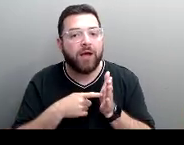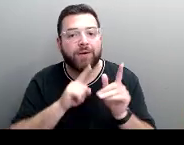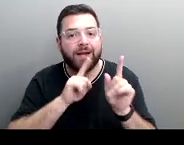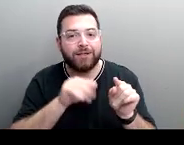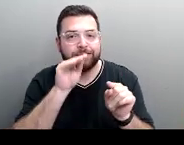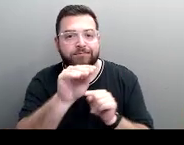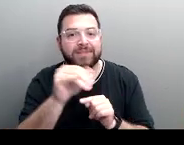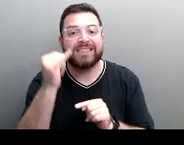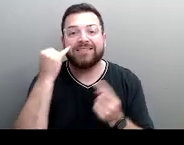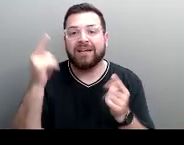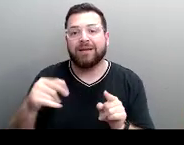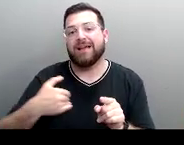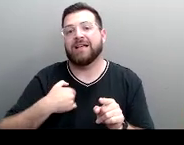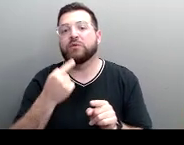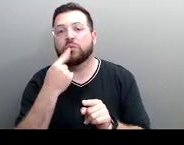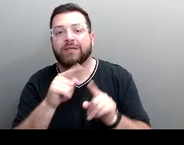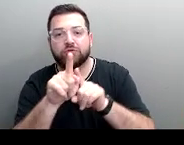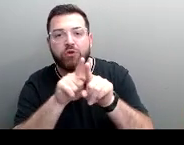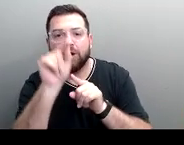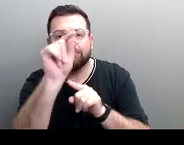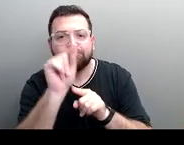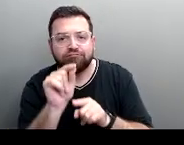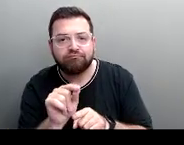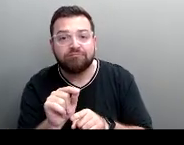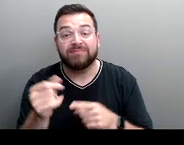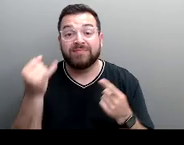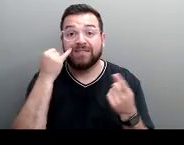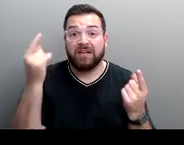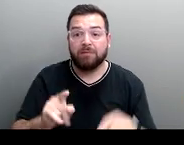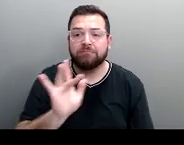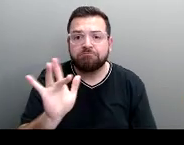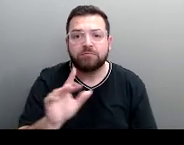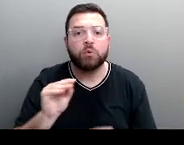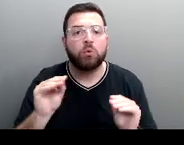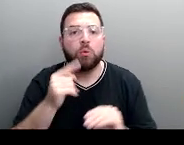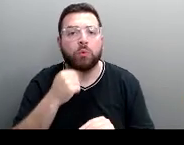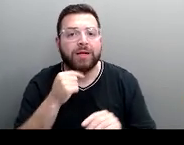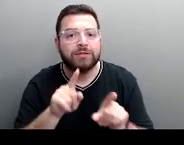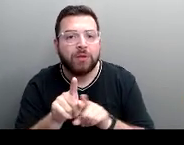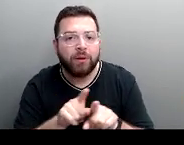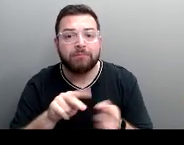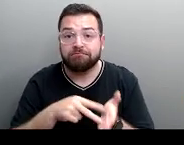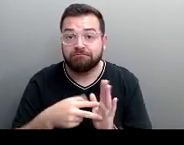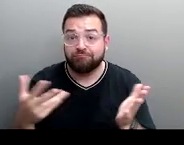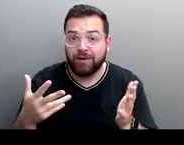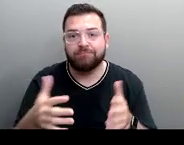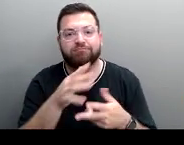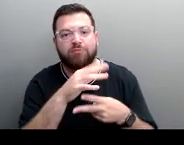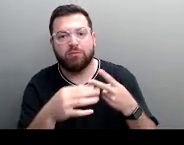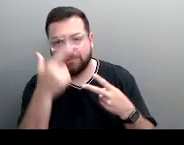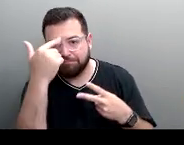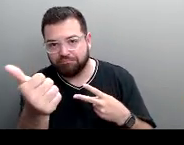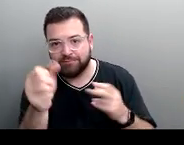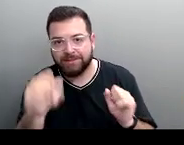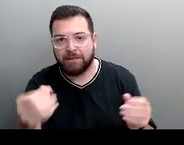with the red star by them. So any boxes without a red star are optional. And I'll be filling out this